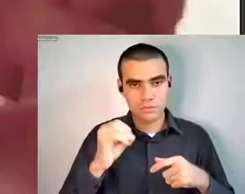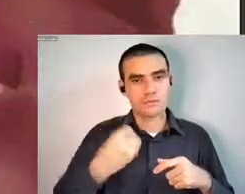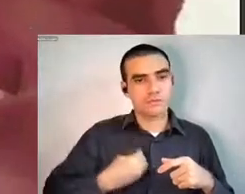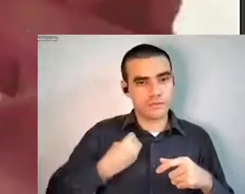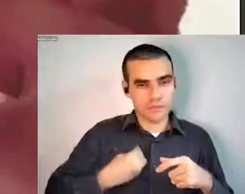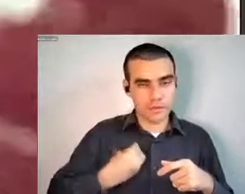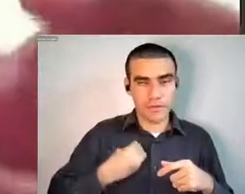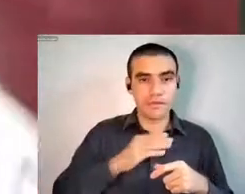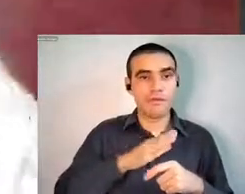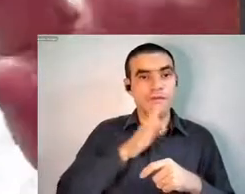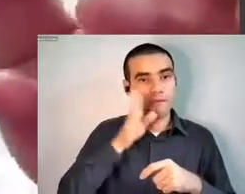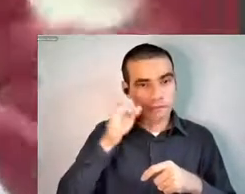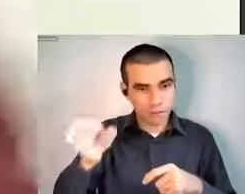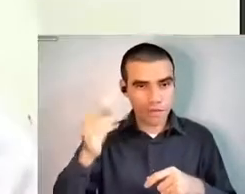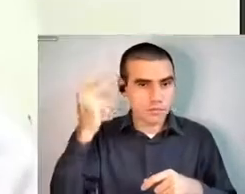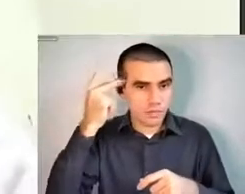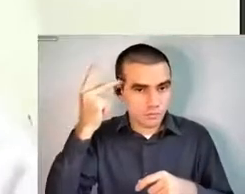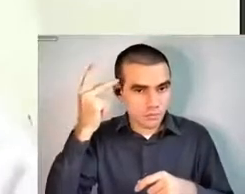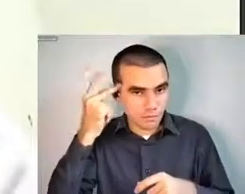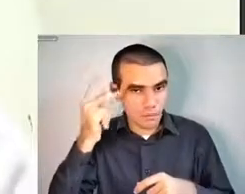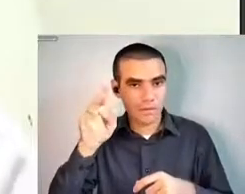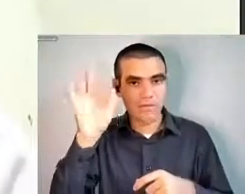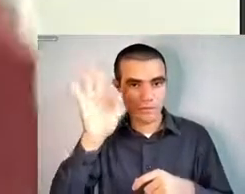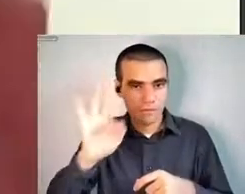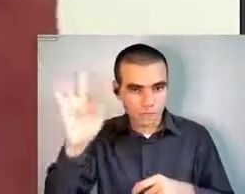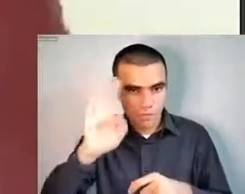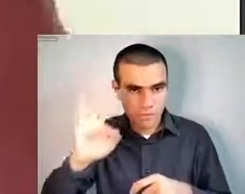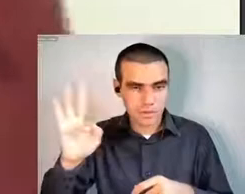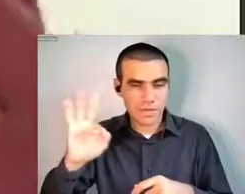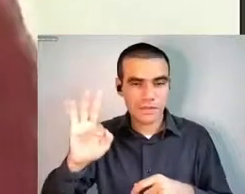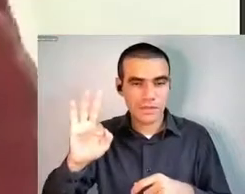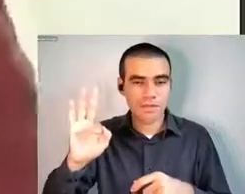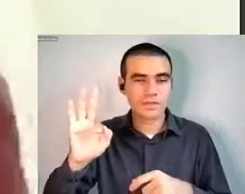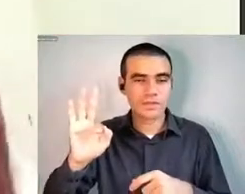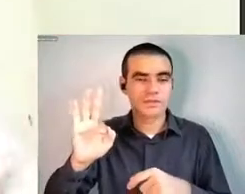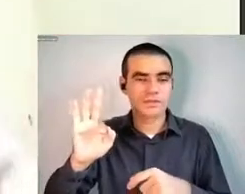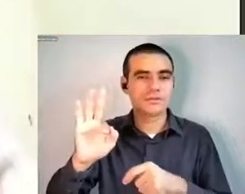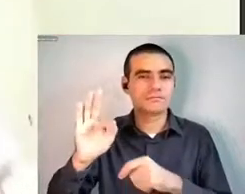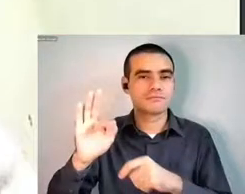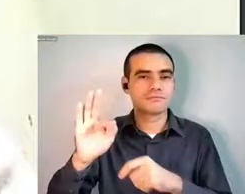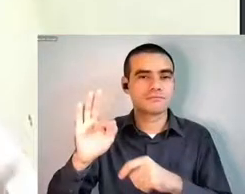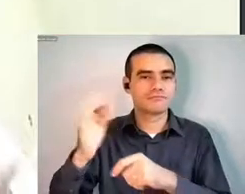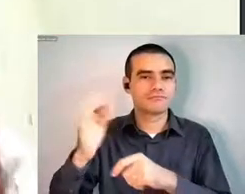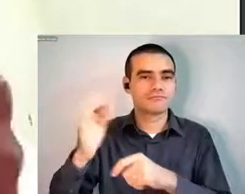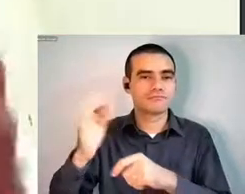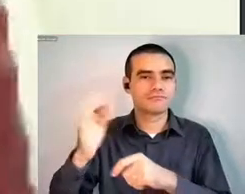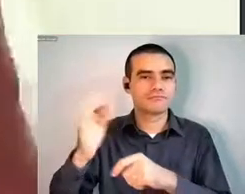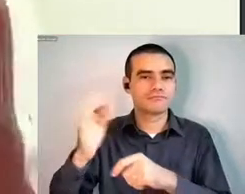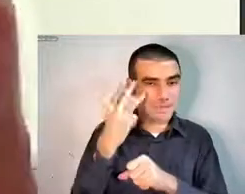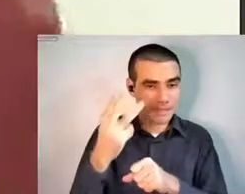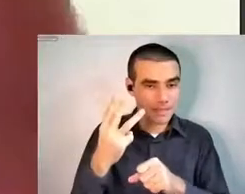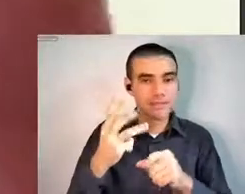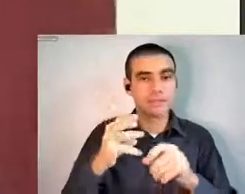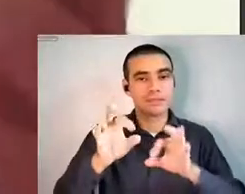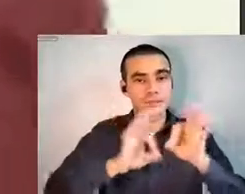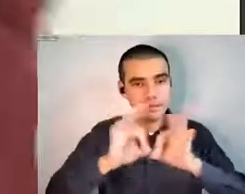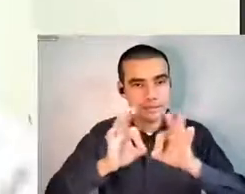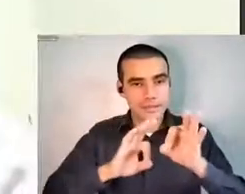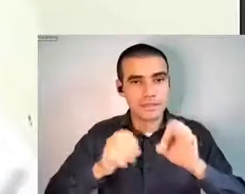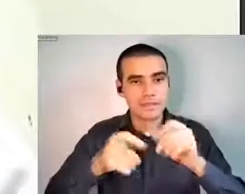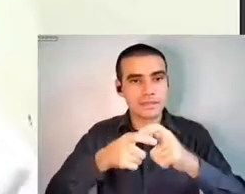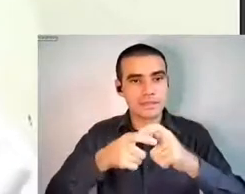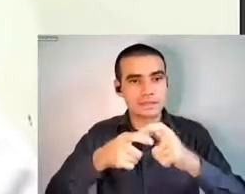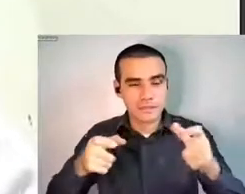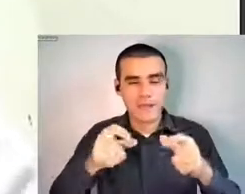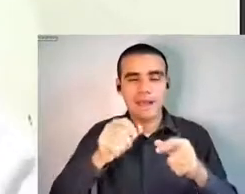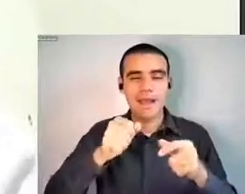structure for the development of researches in Piracicaba in the University of São Paulo. And after 3 years, we